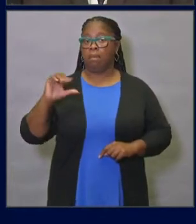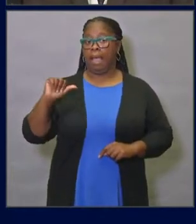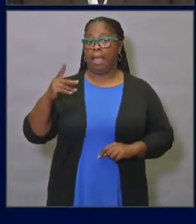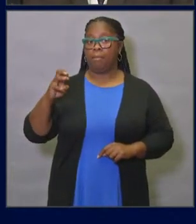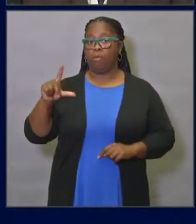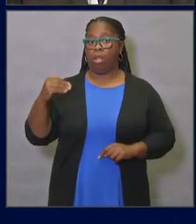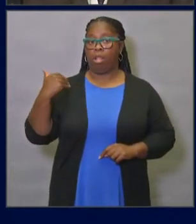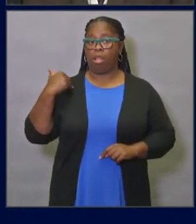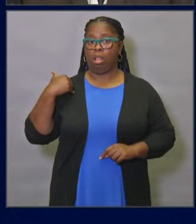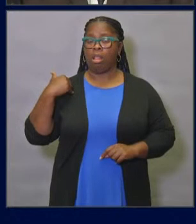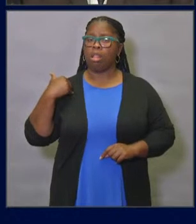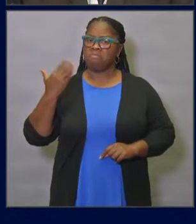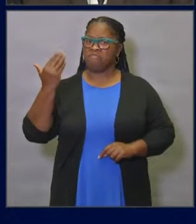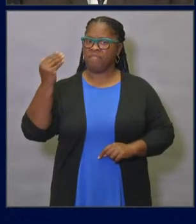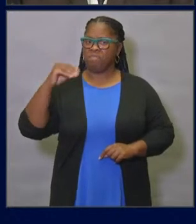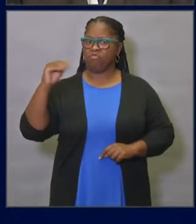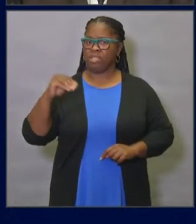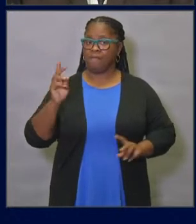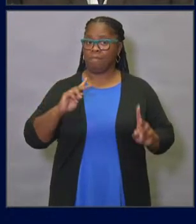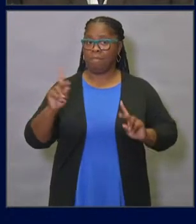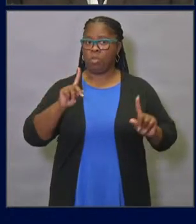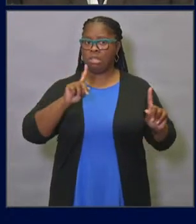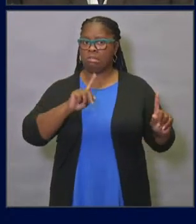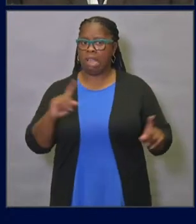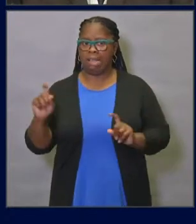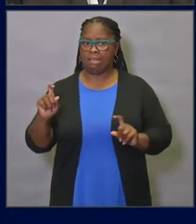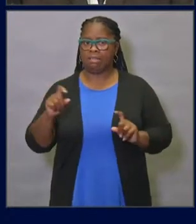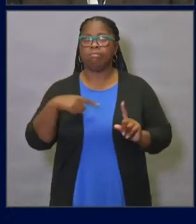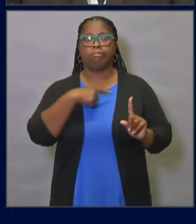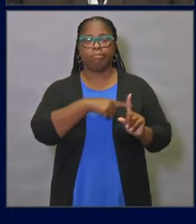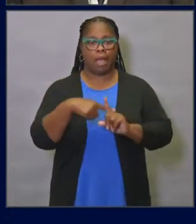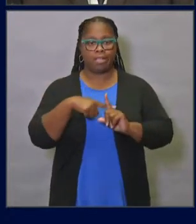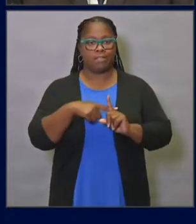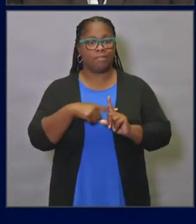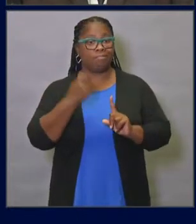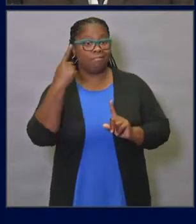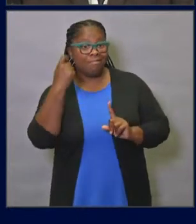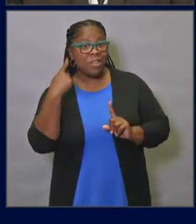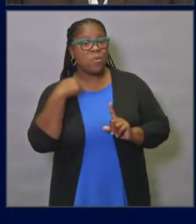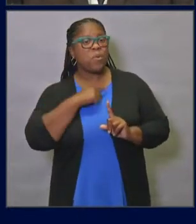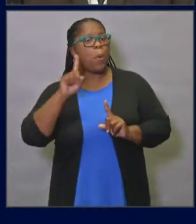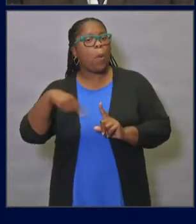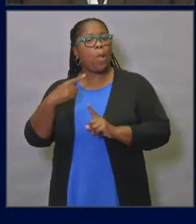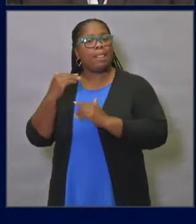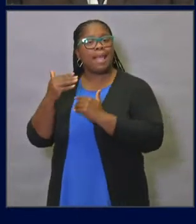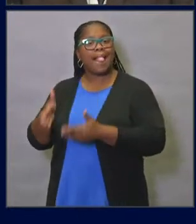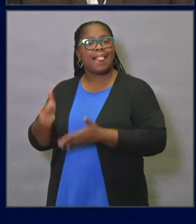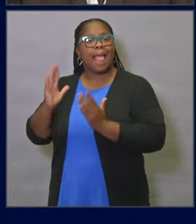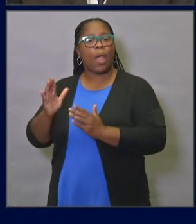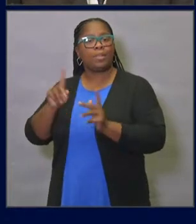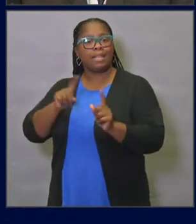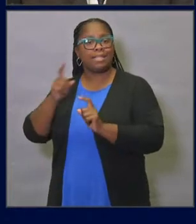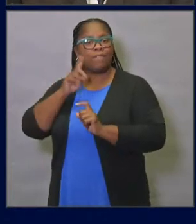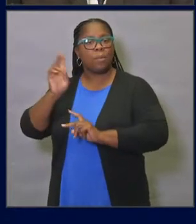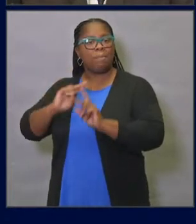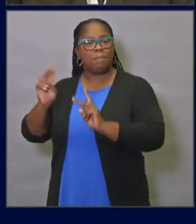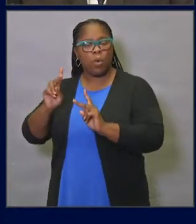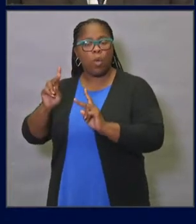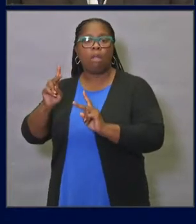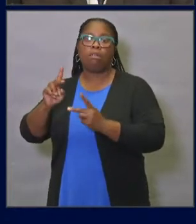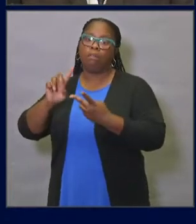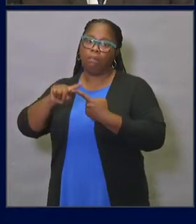positivity rate was high at 15% because we were limiting testing to only people who had symptoms and were in high-risk